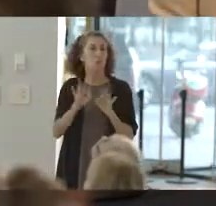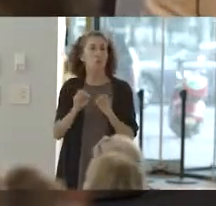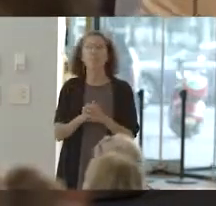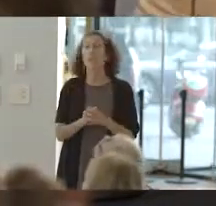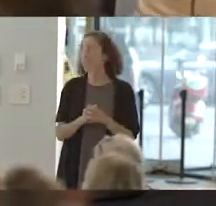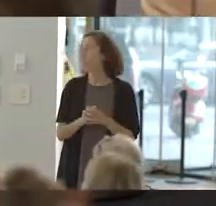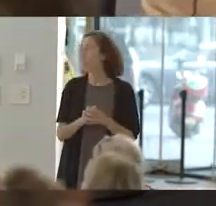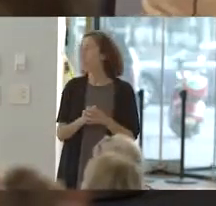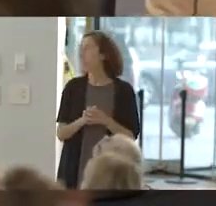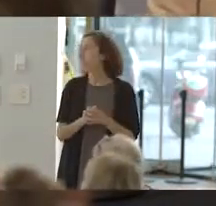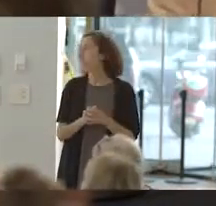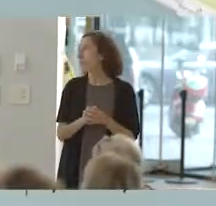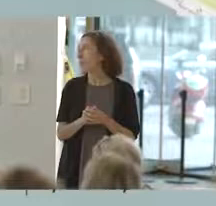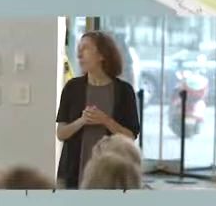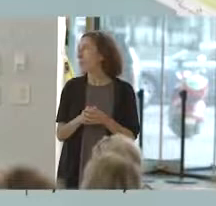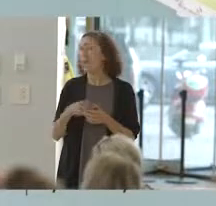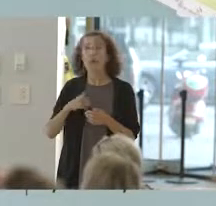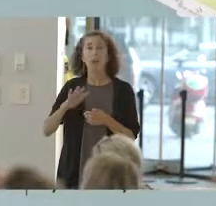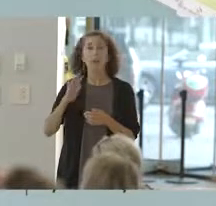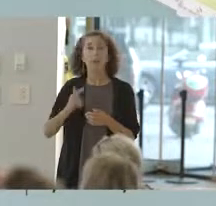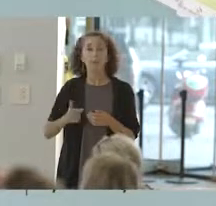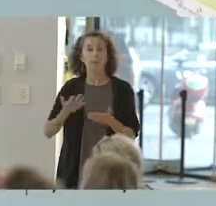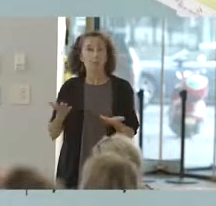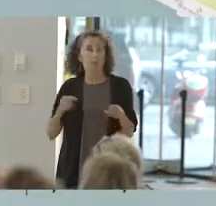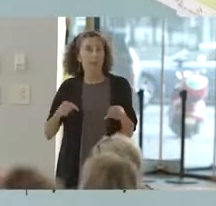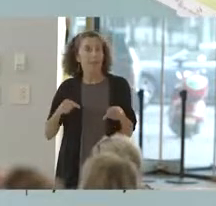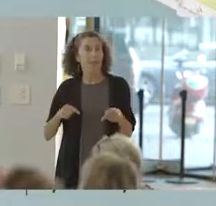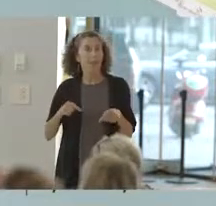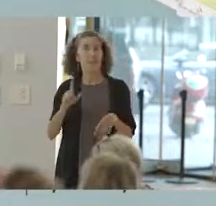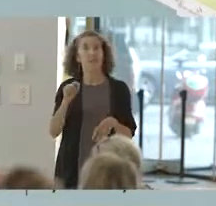also formerly lived at 20 River Terrace, I understand